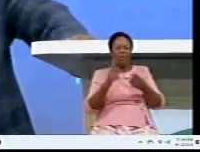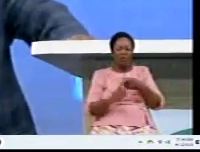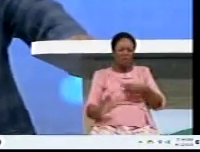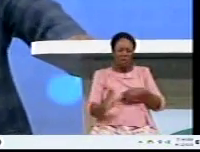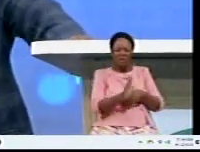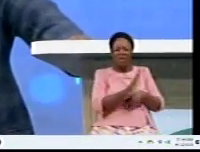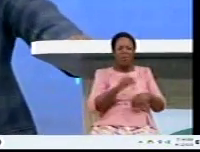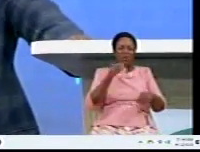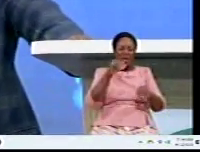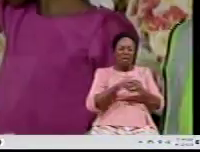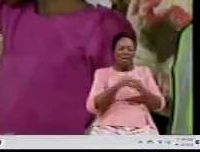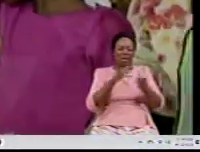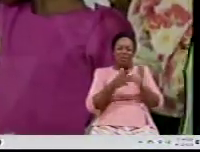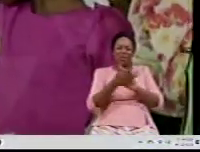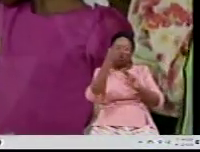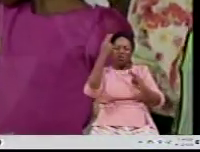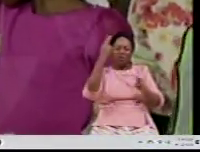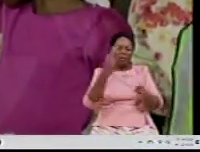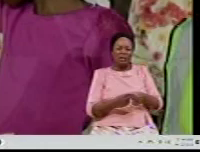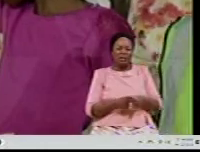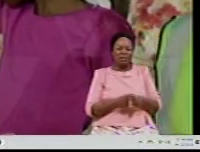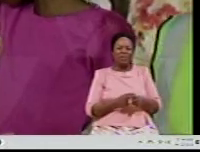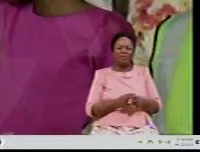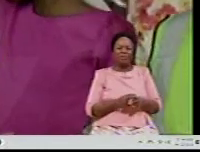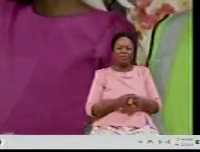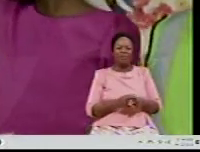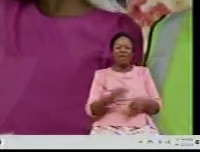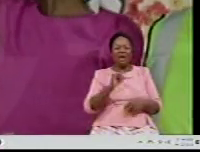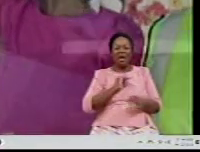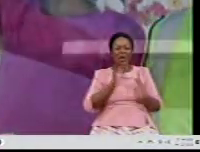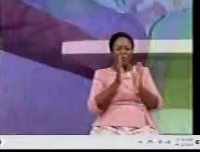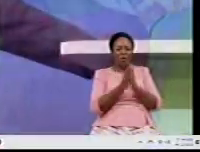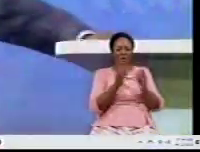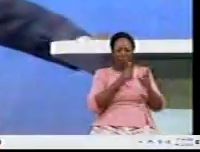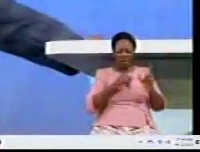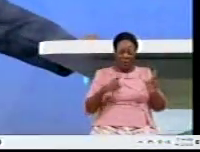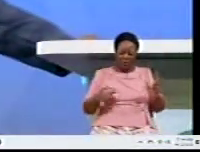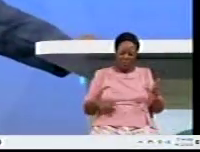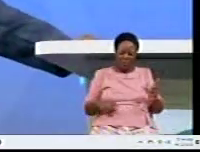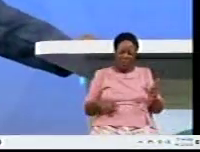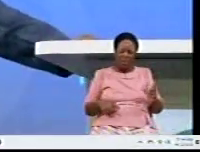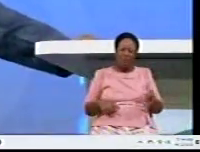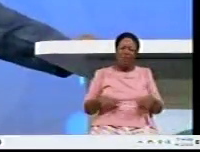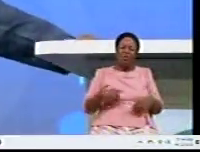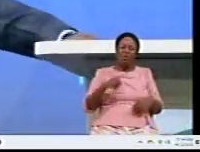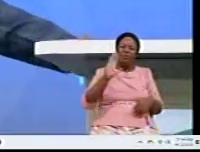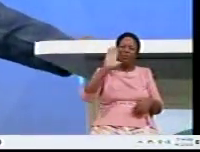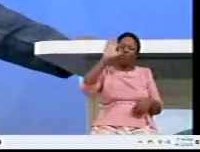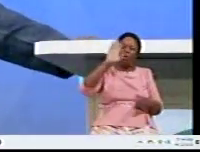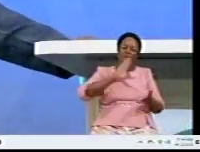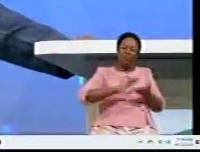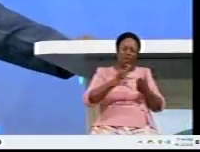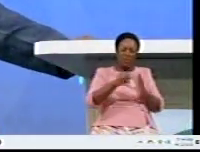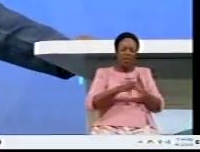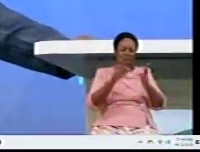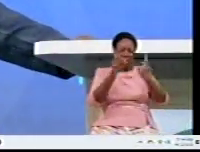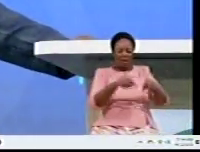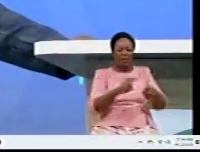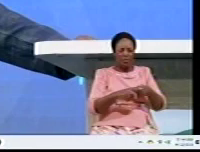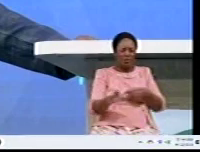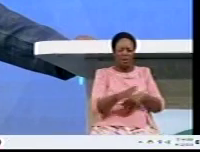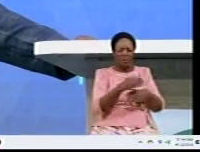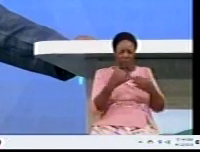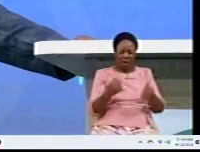in Jesus' name. I pray, Lord, your forgiveness come to them right now.